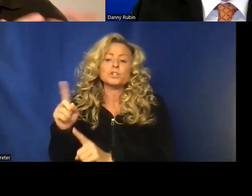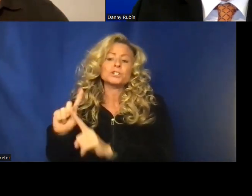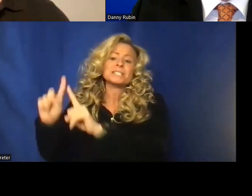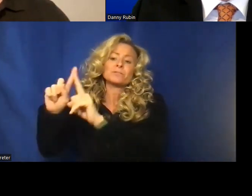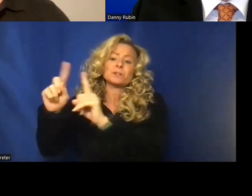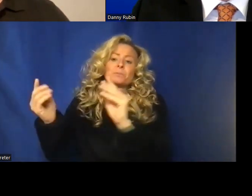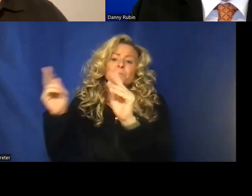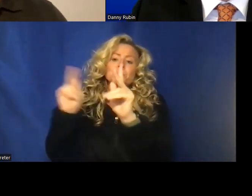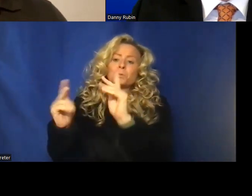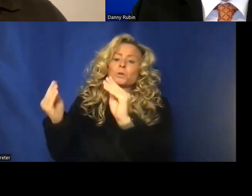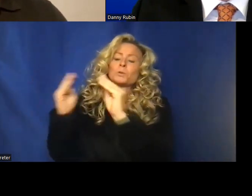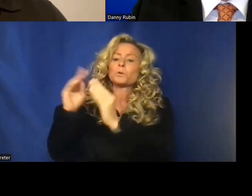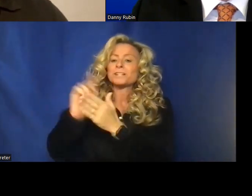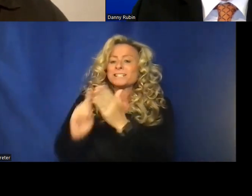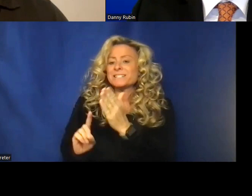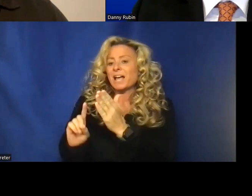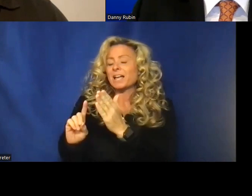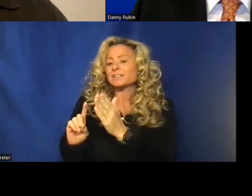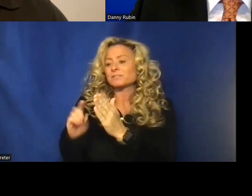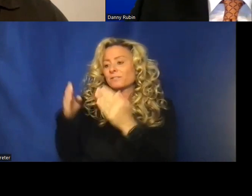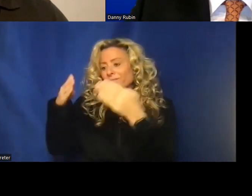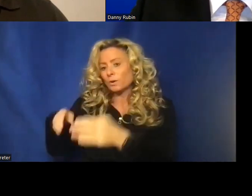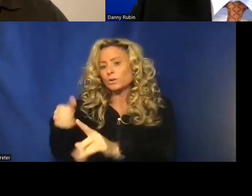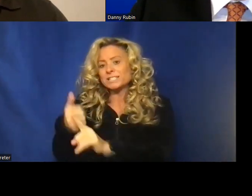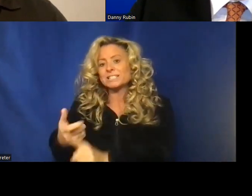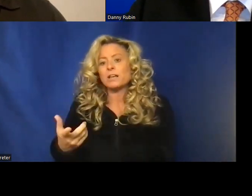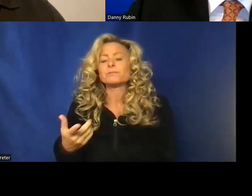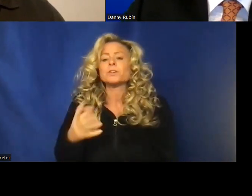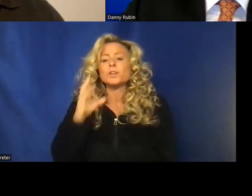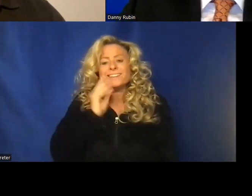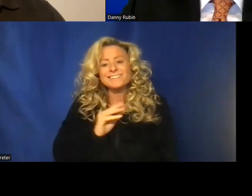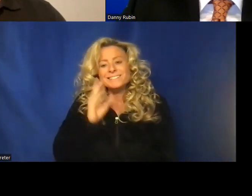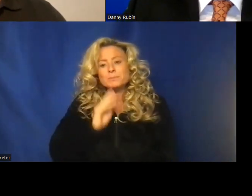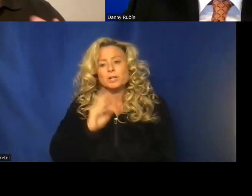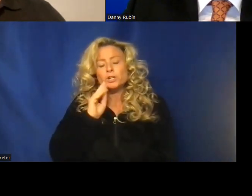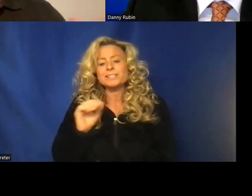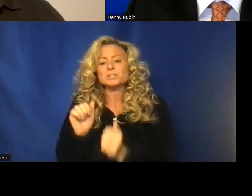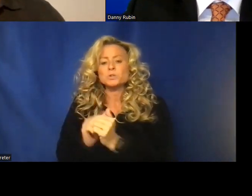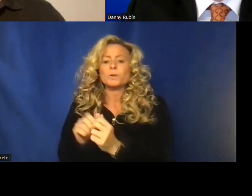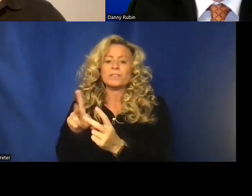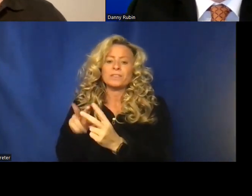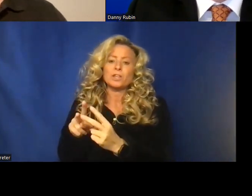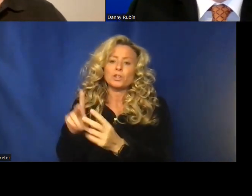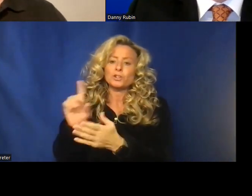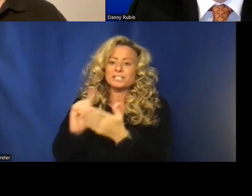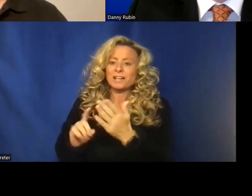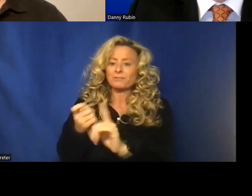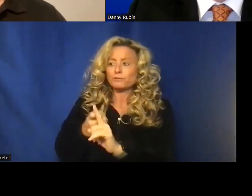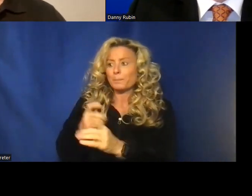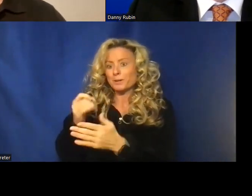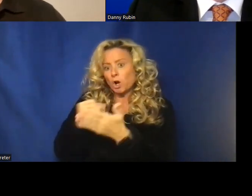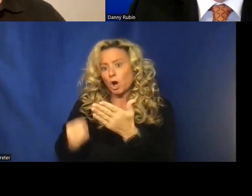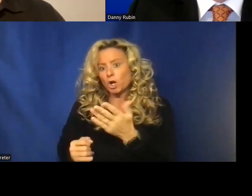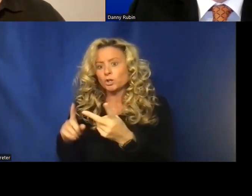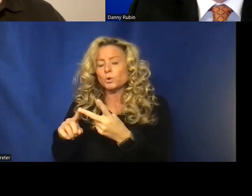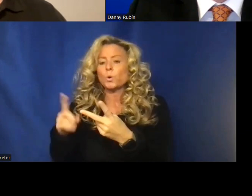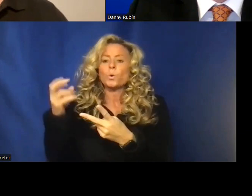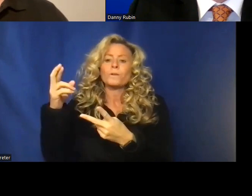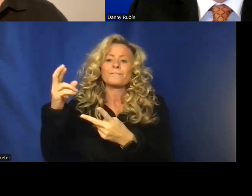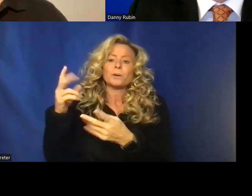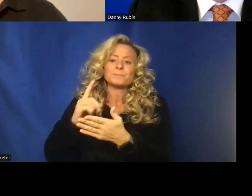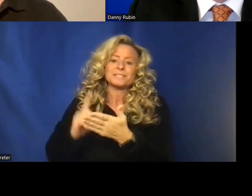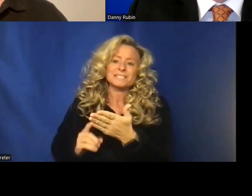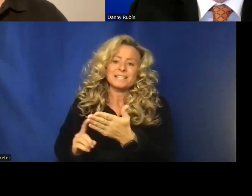more design oriented, who have experience in either design from an art perspective or design from